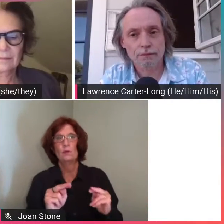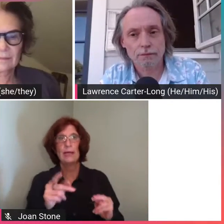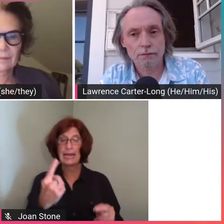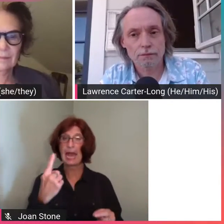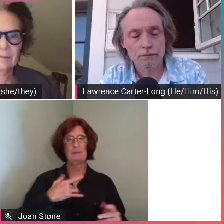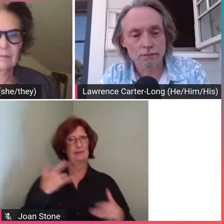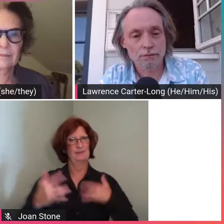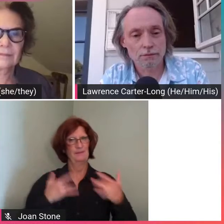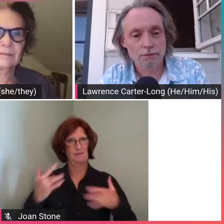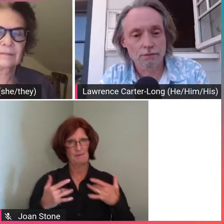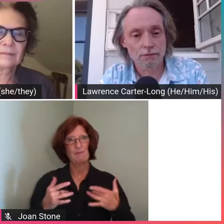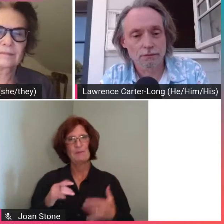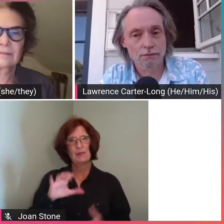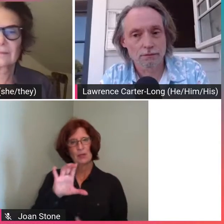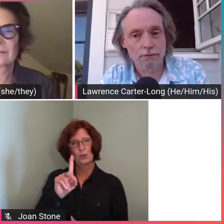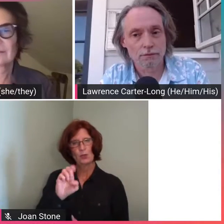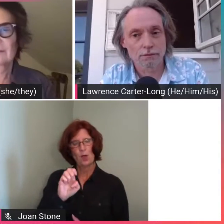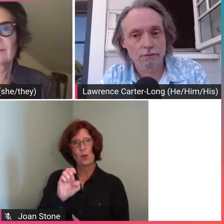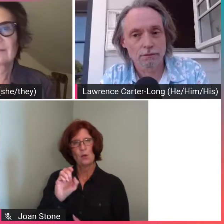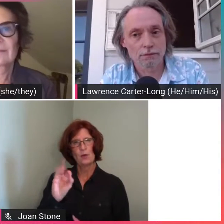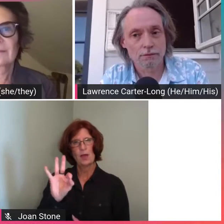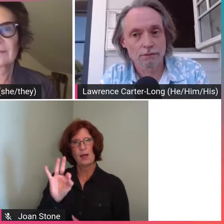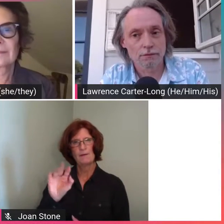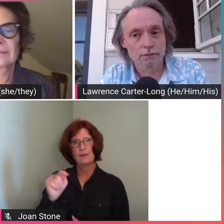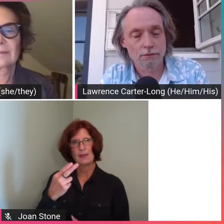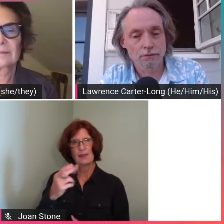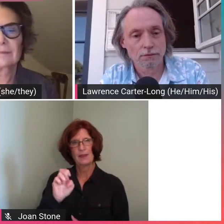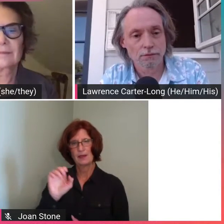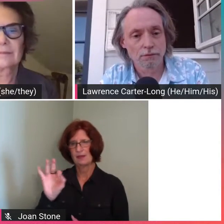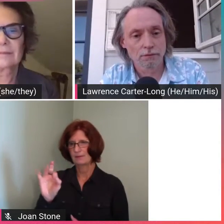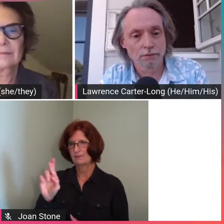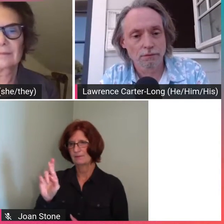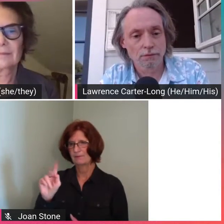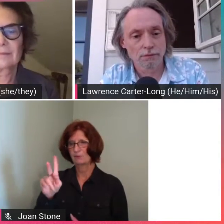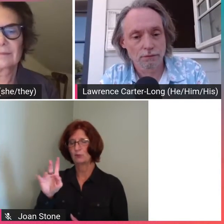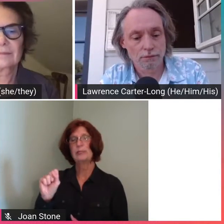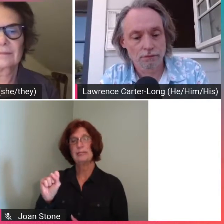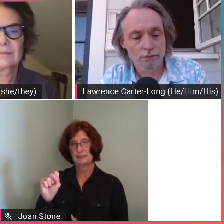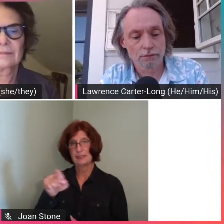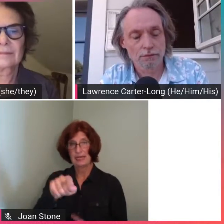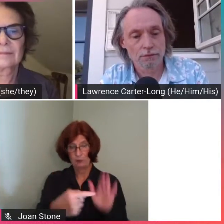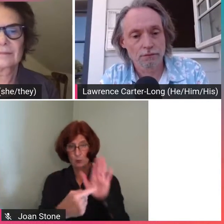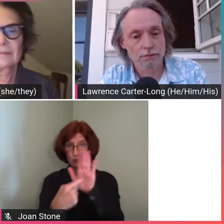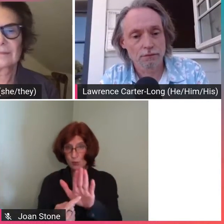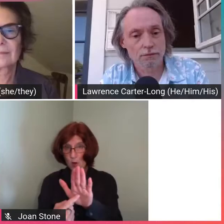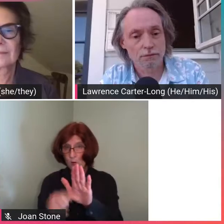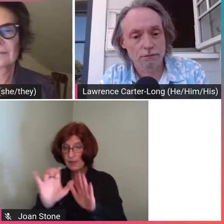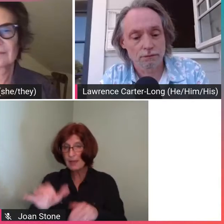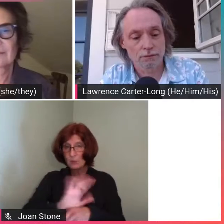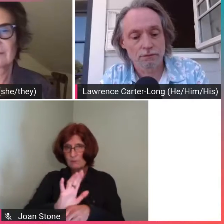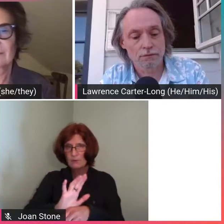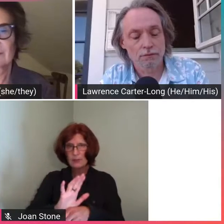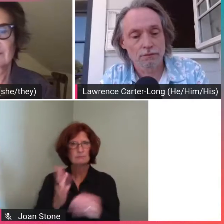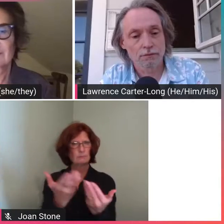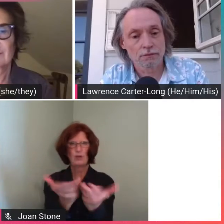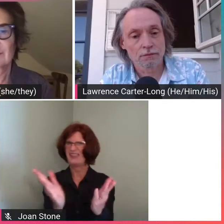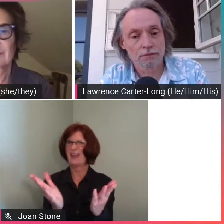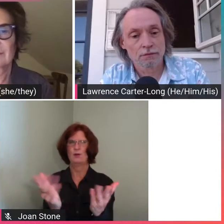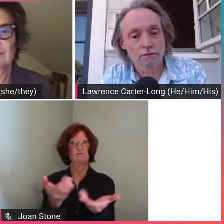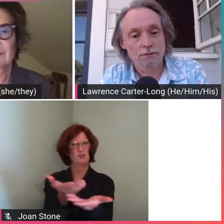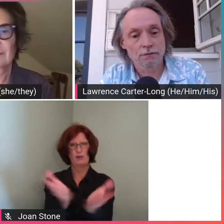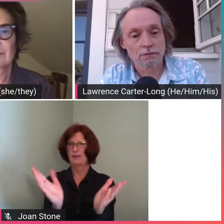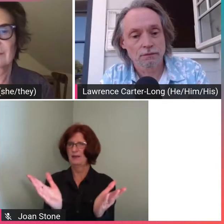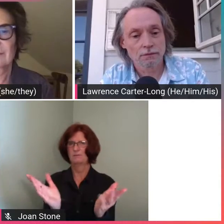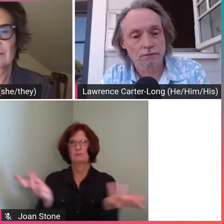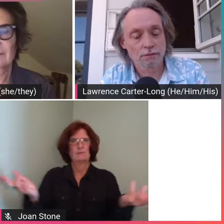Code of the Freaks that I hope other educators find is that if you show Code of the Freaks, we kind of lay it all out.